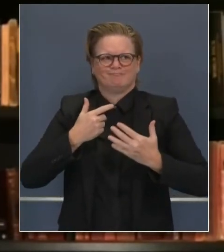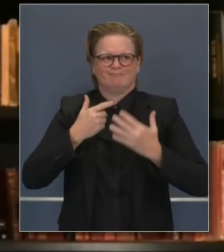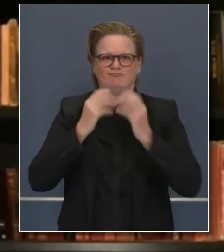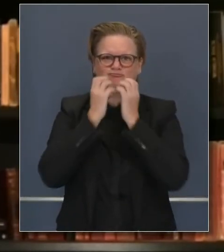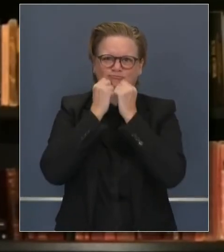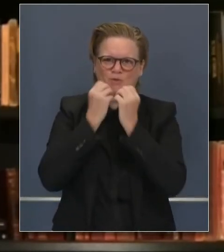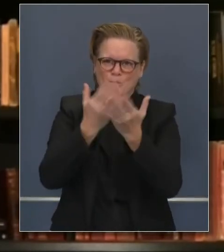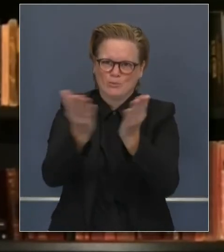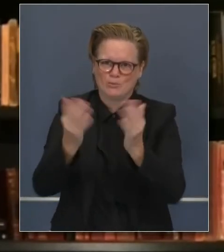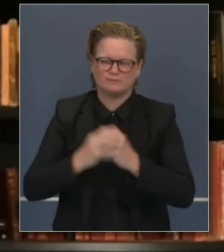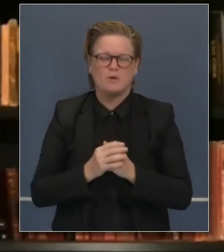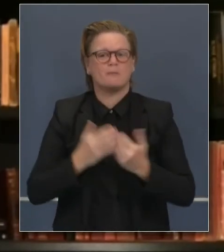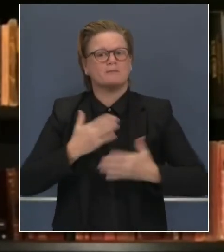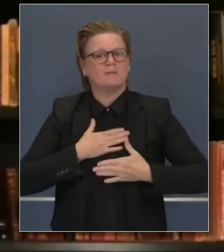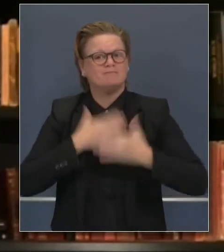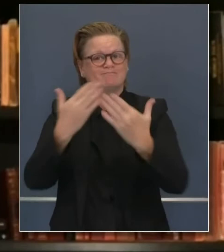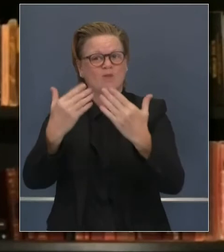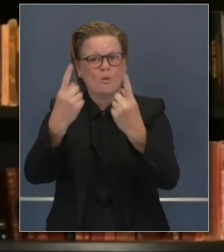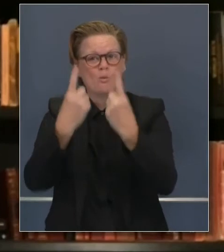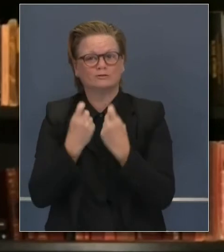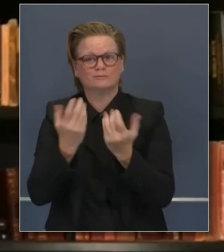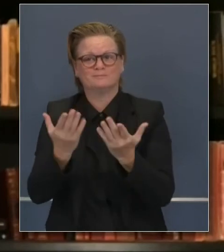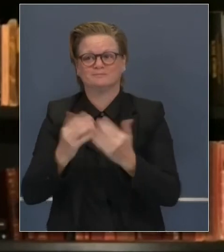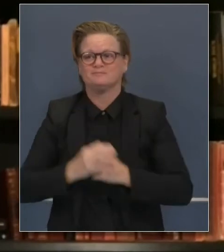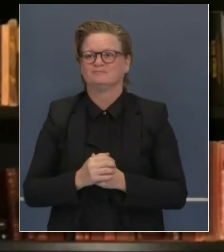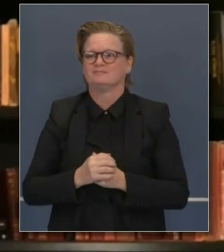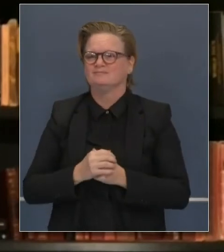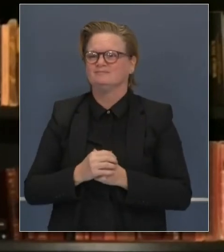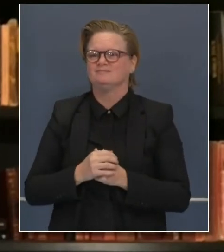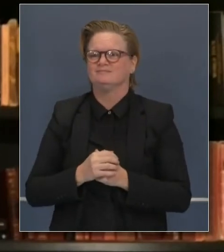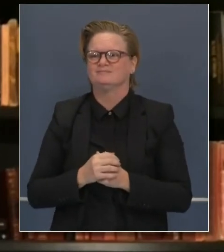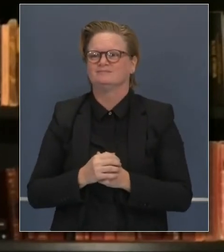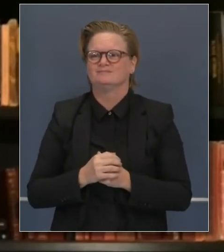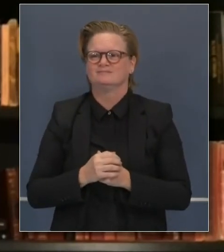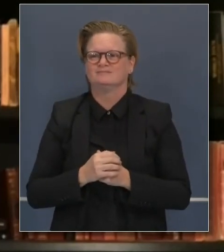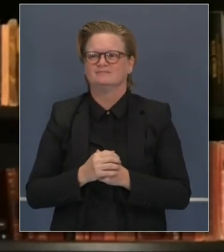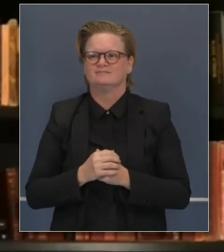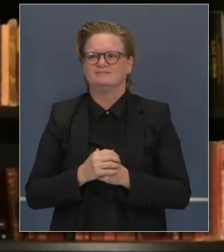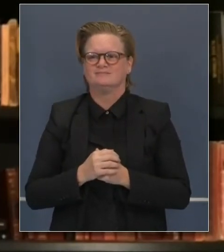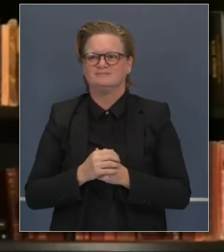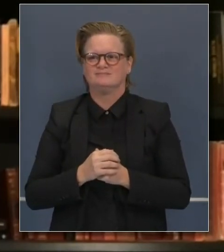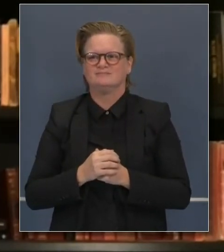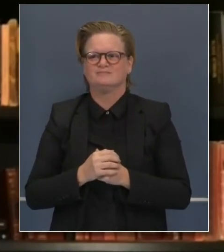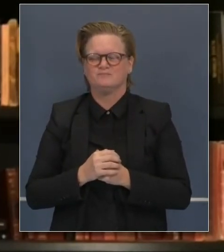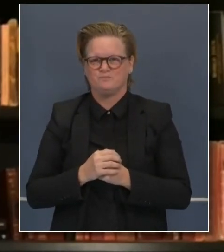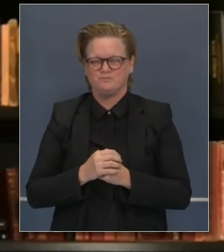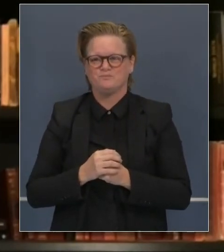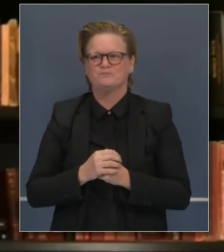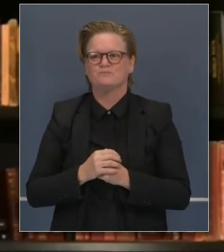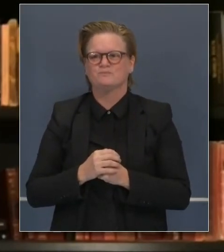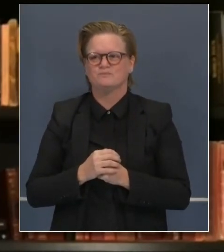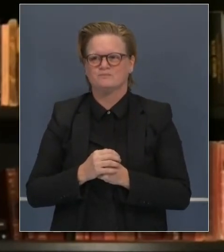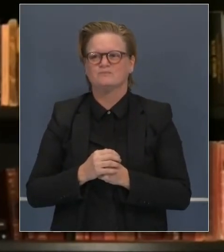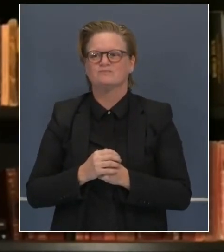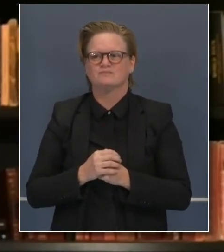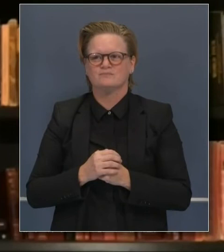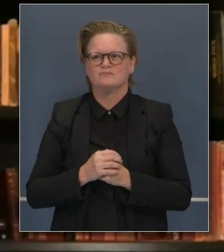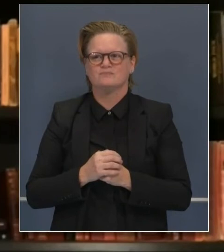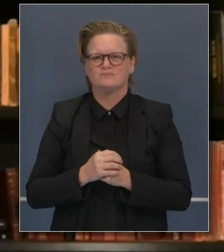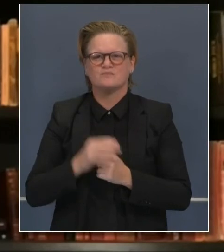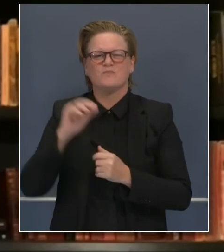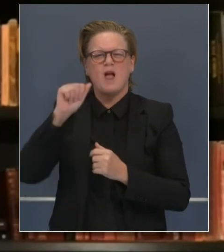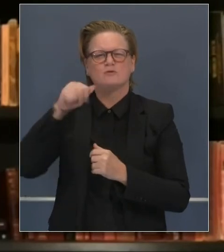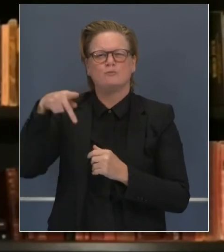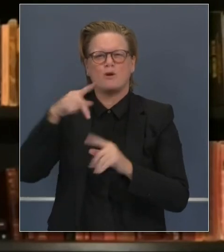Kathleen Ronayne, AP. Hi, Governor. You and the state and the counties have been tightening restrictions for weeks now,